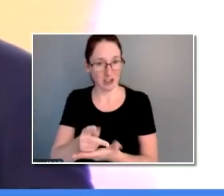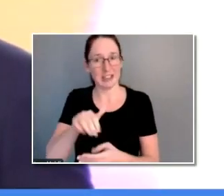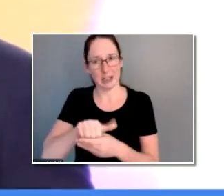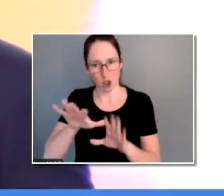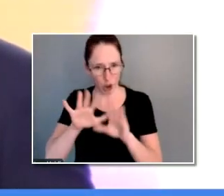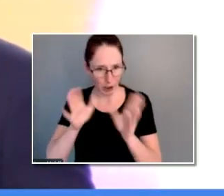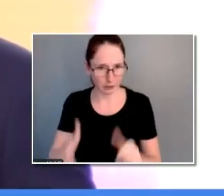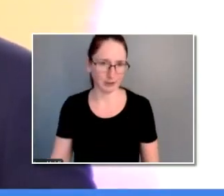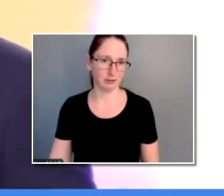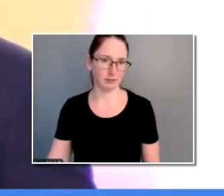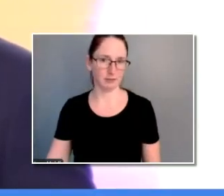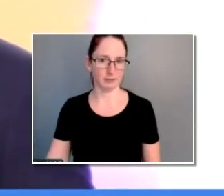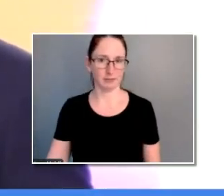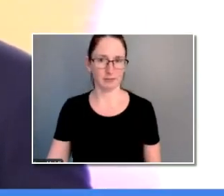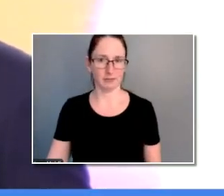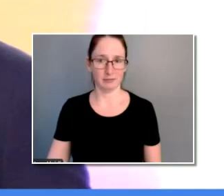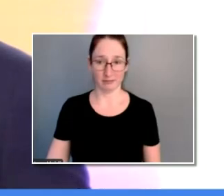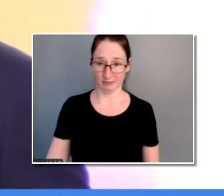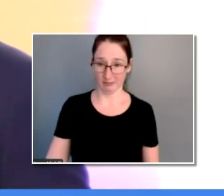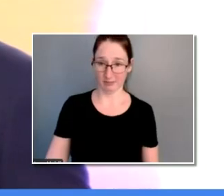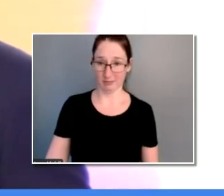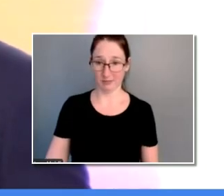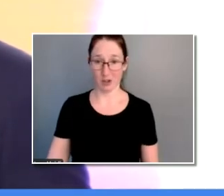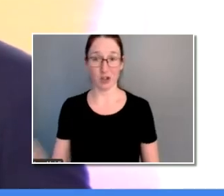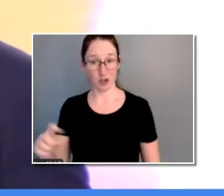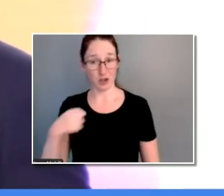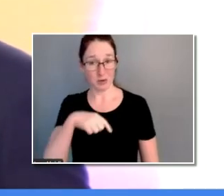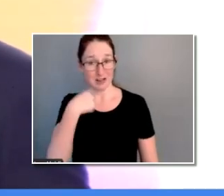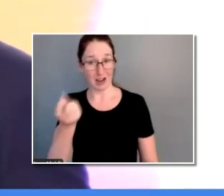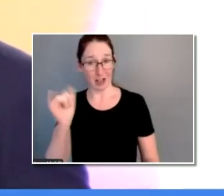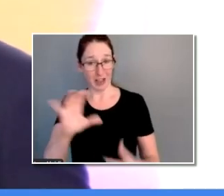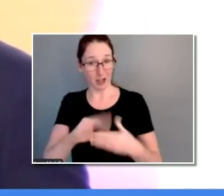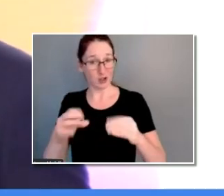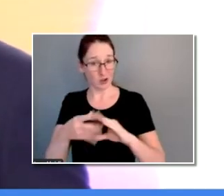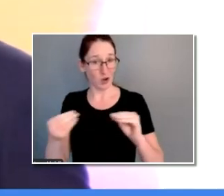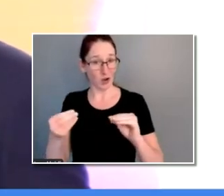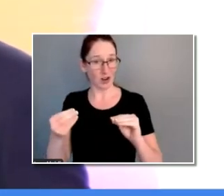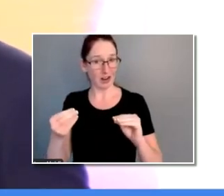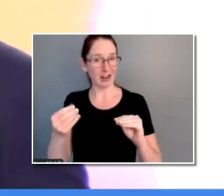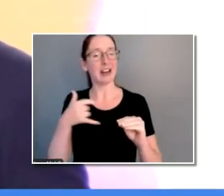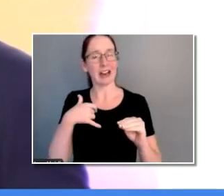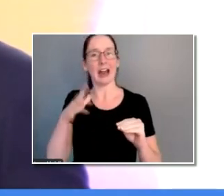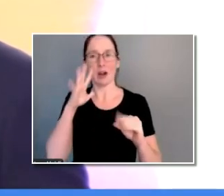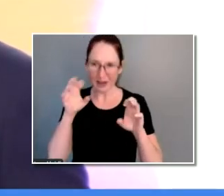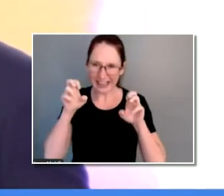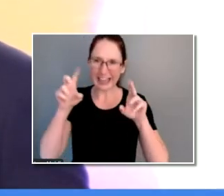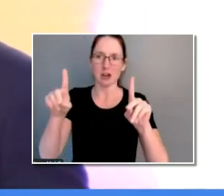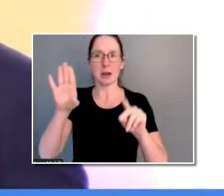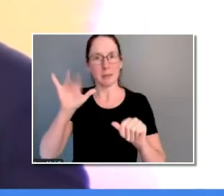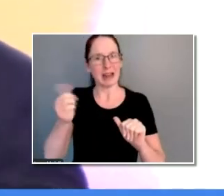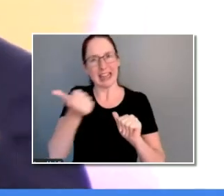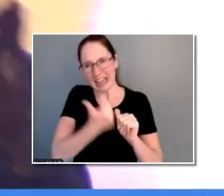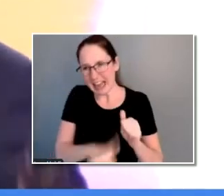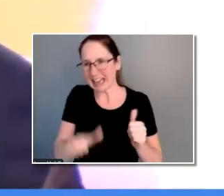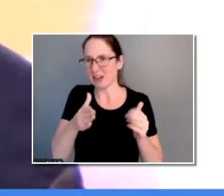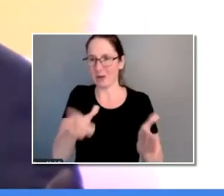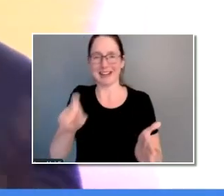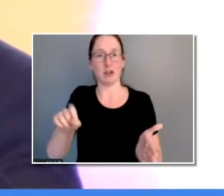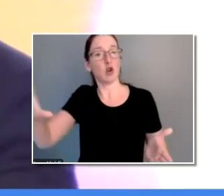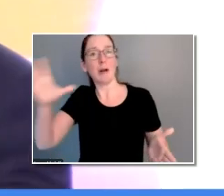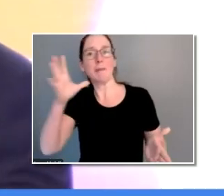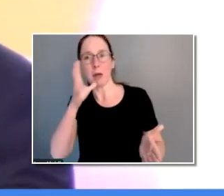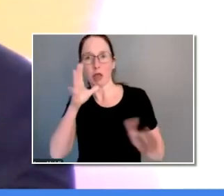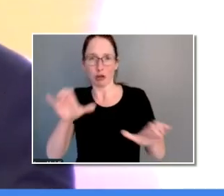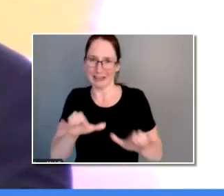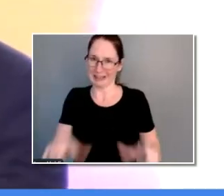house. Should we tell that story? It started there to say, I'm going to educate by any means necessary. Her mother did the same,